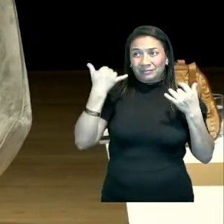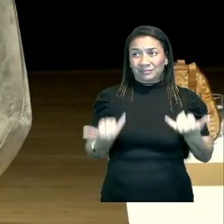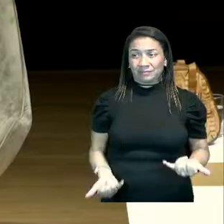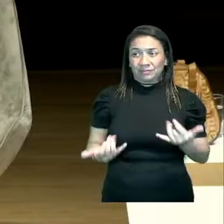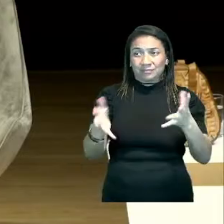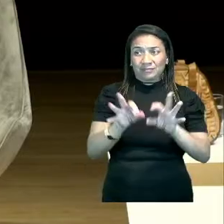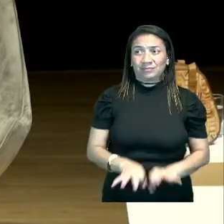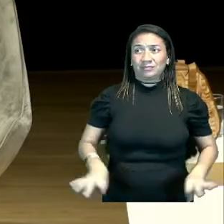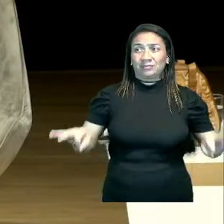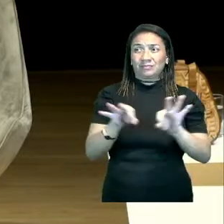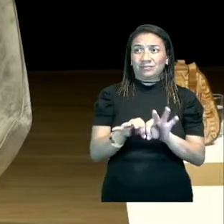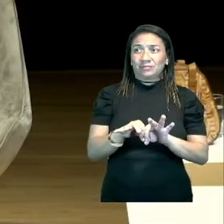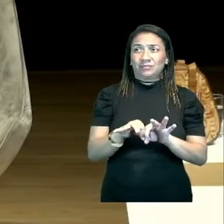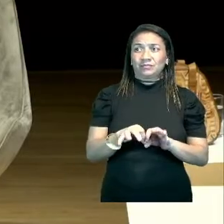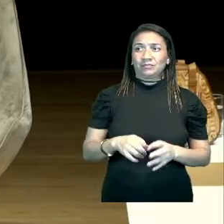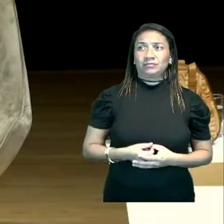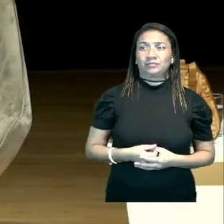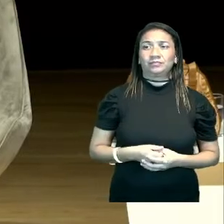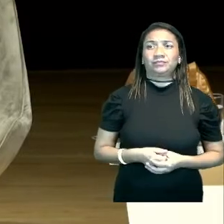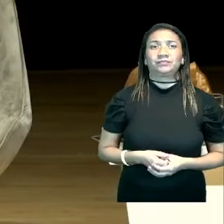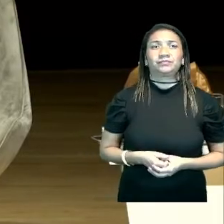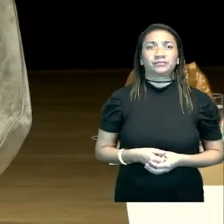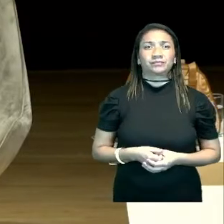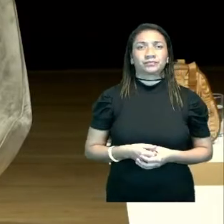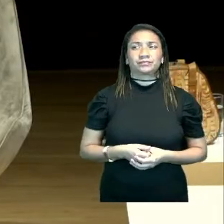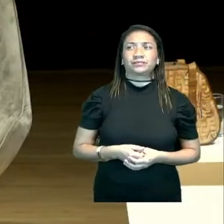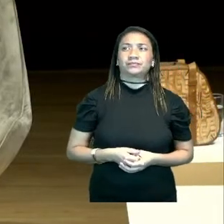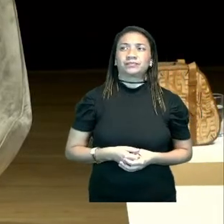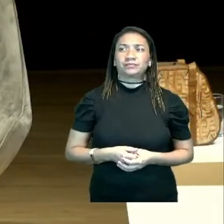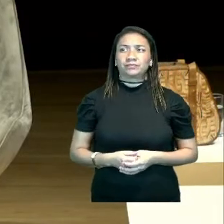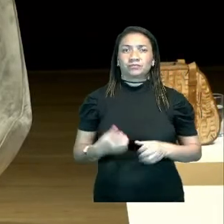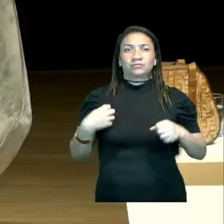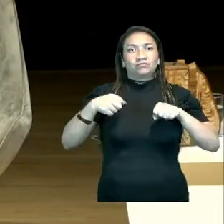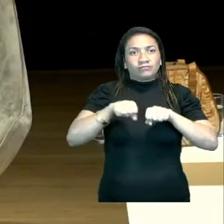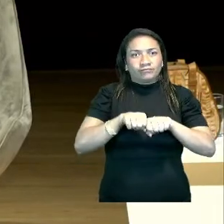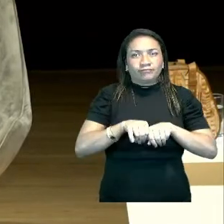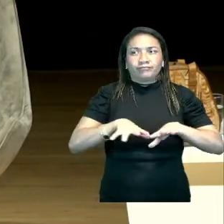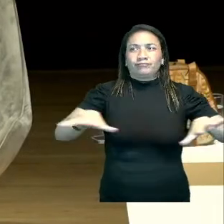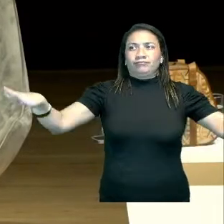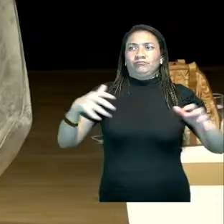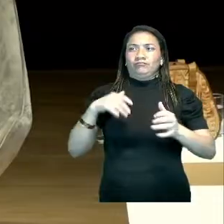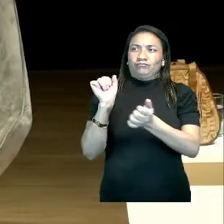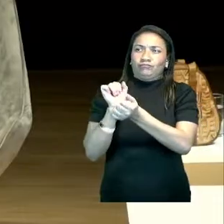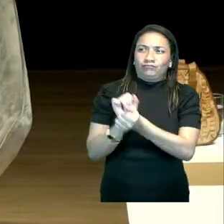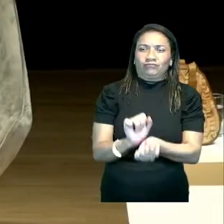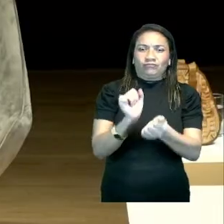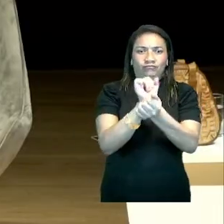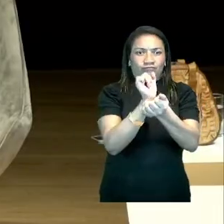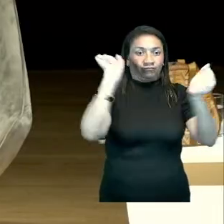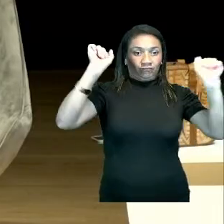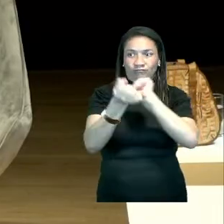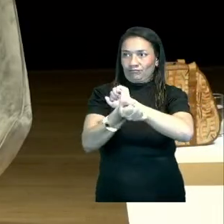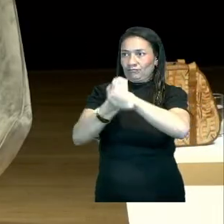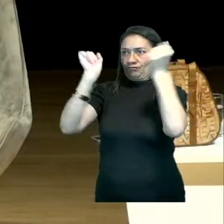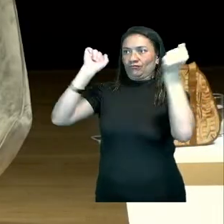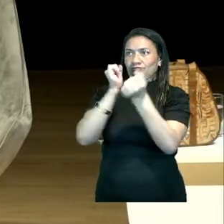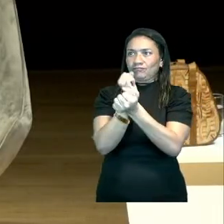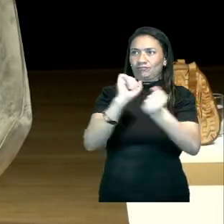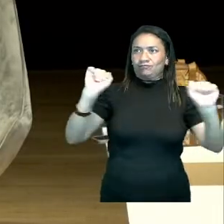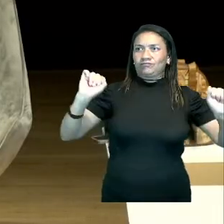that extend from slavery, that continue to keep us connected to